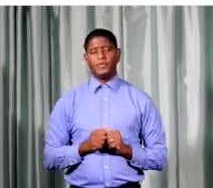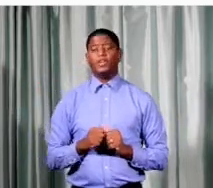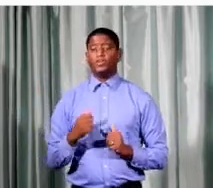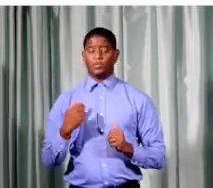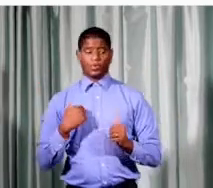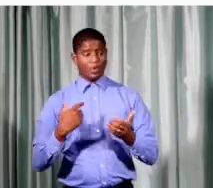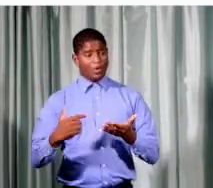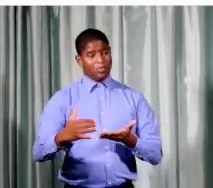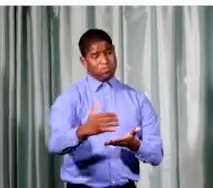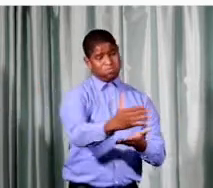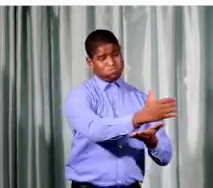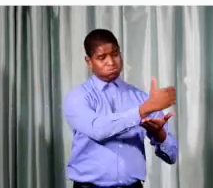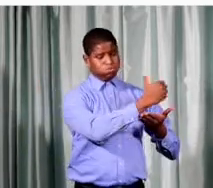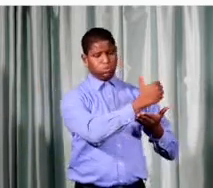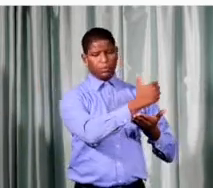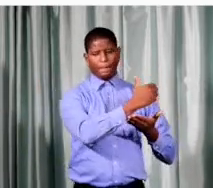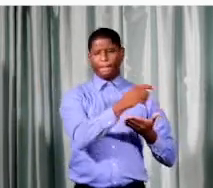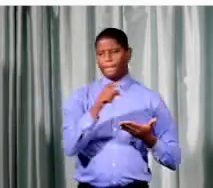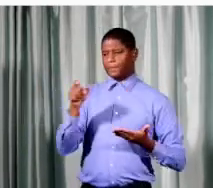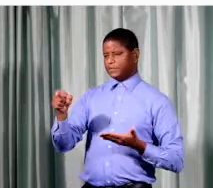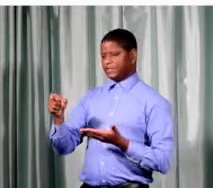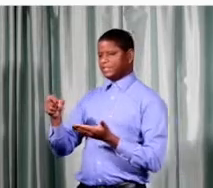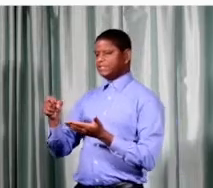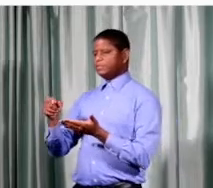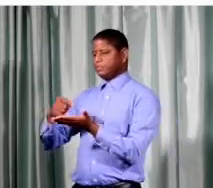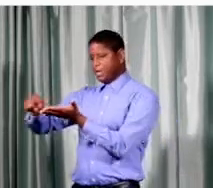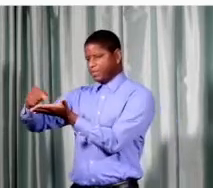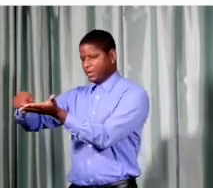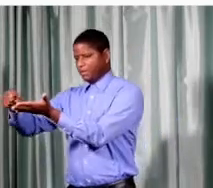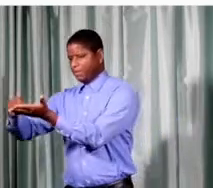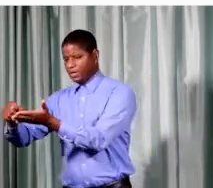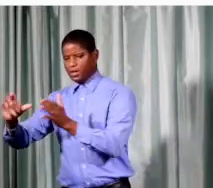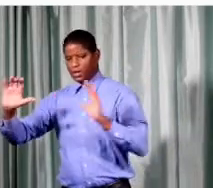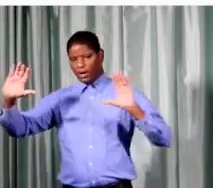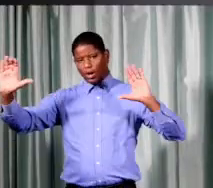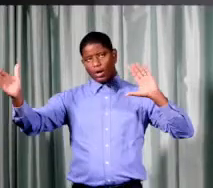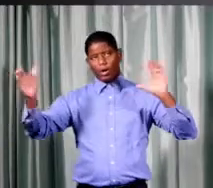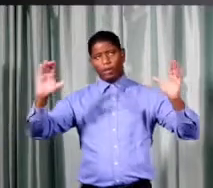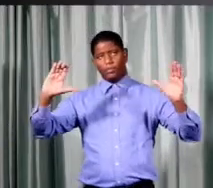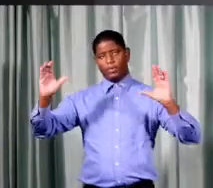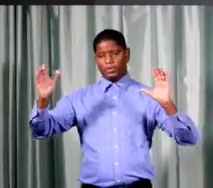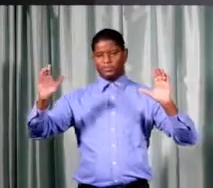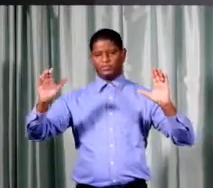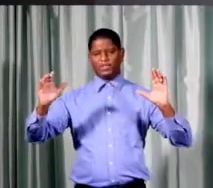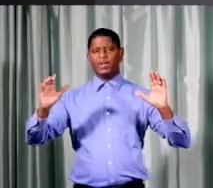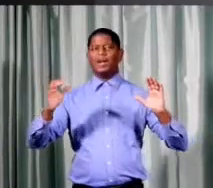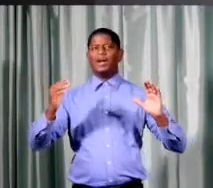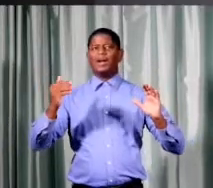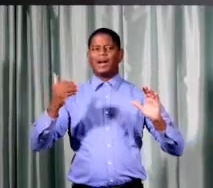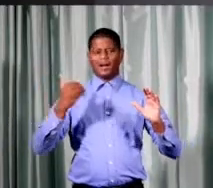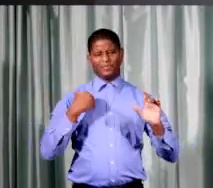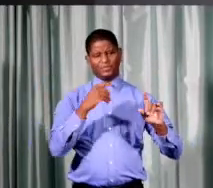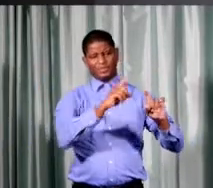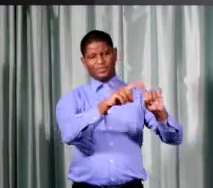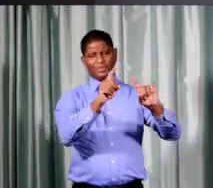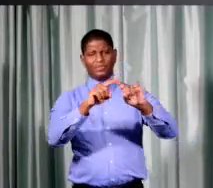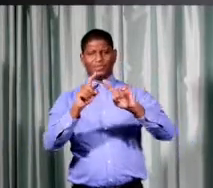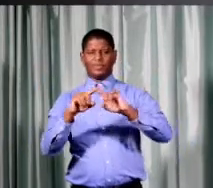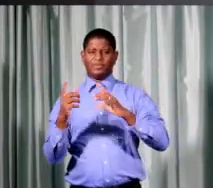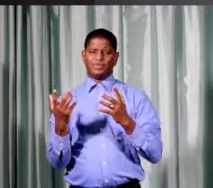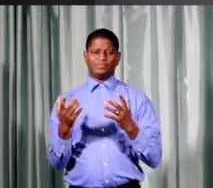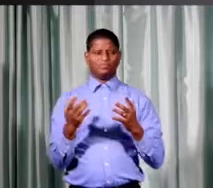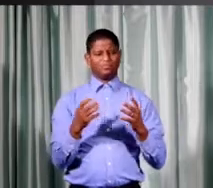I normally break it out into cost of sales, distribution, administrative. We are accustomed to this, correct? All